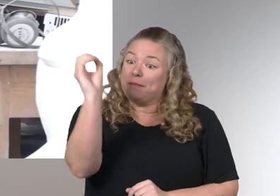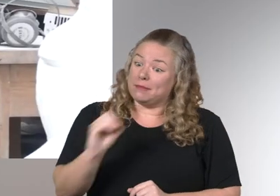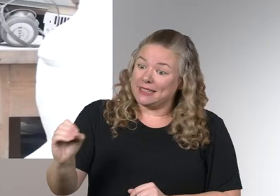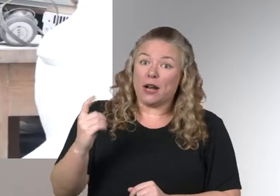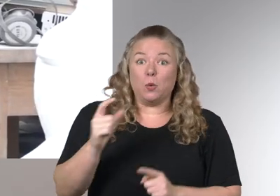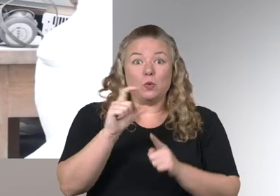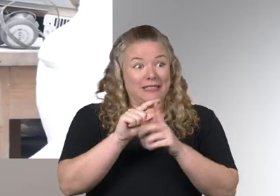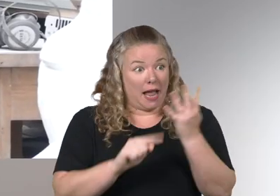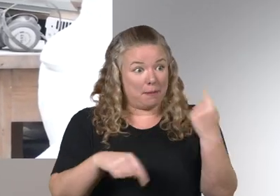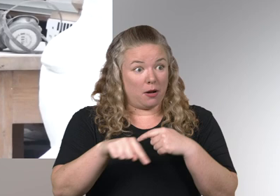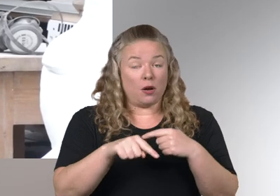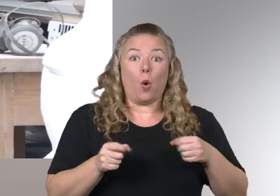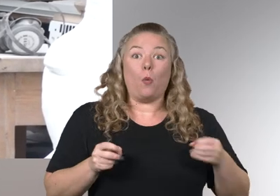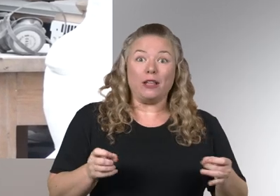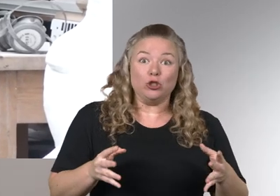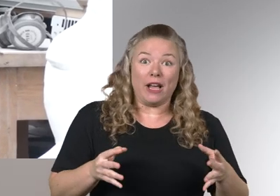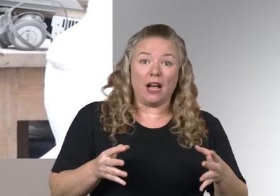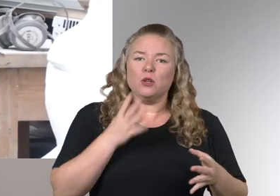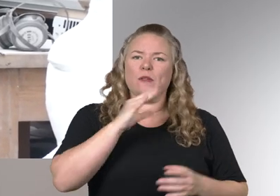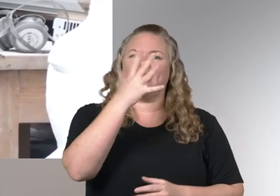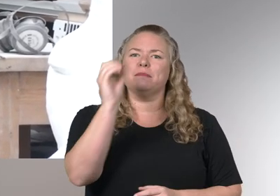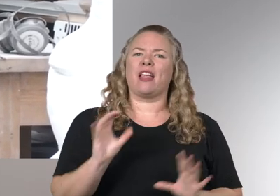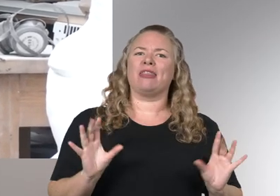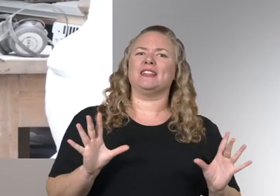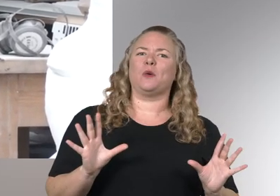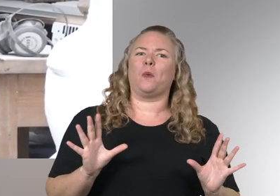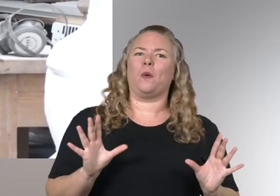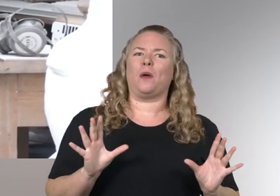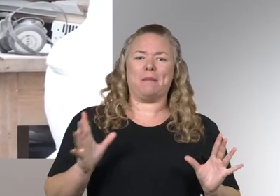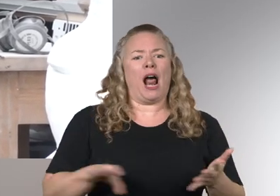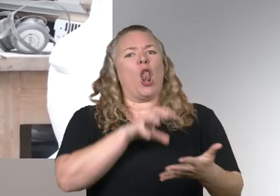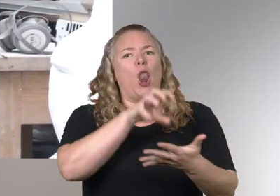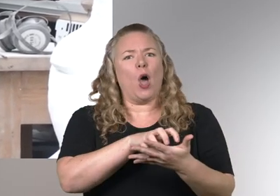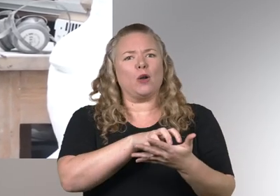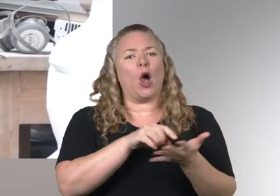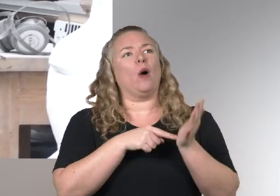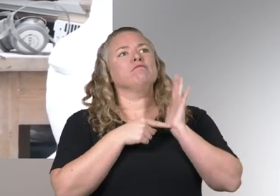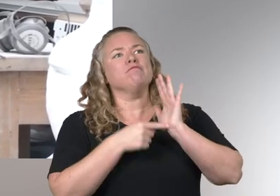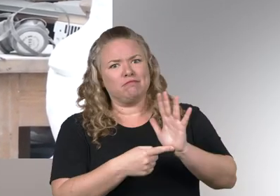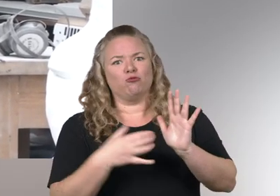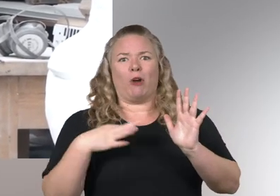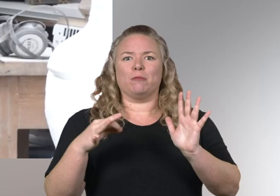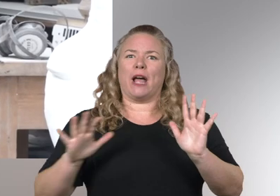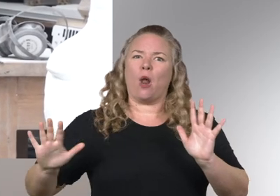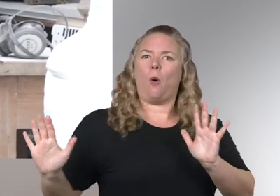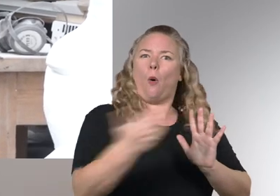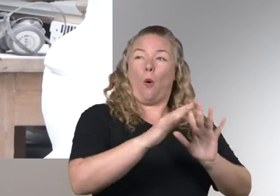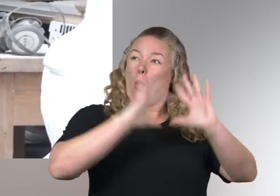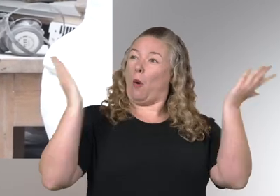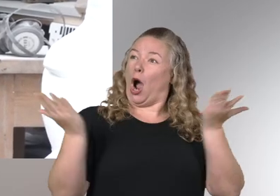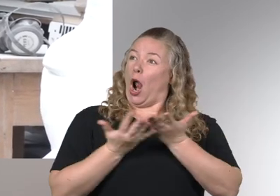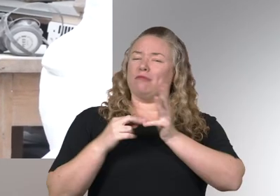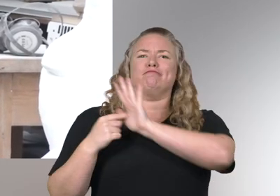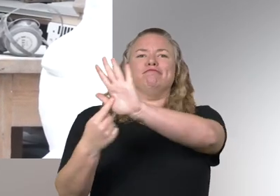like 5% of disabled people use wheelchairs, but this logo, this very simple stick logo, is everywhere in the world. It's